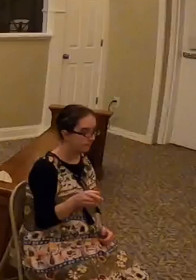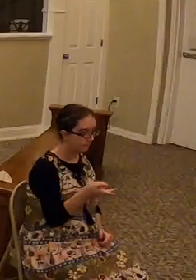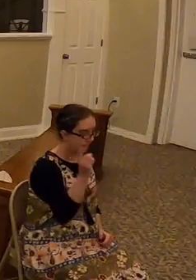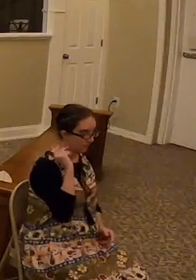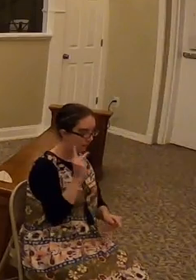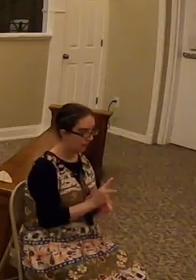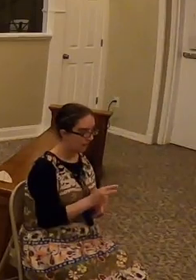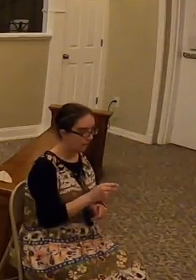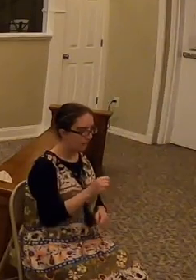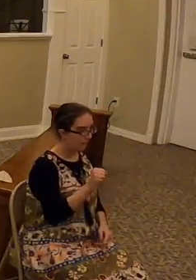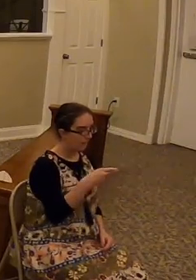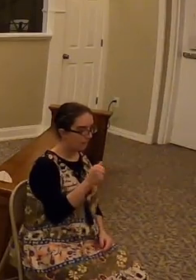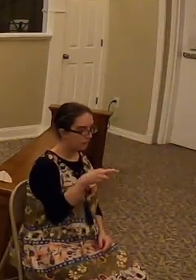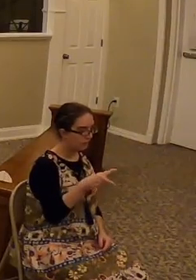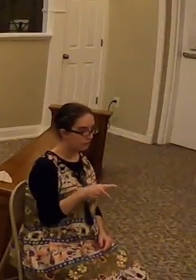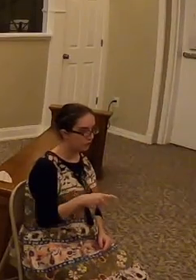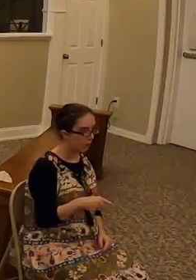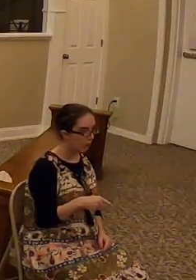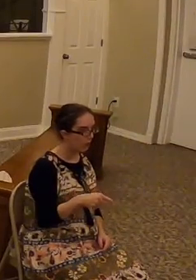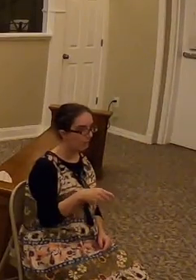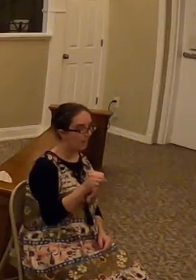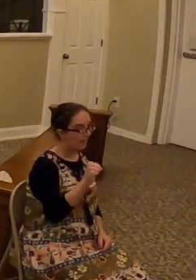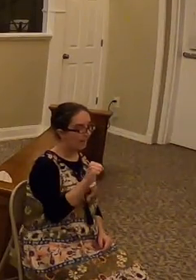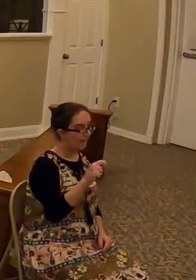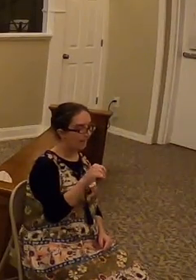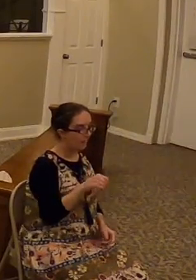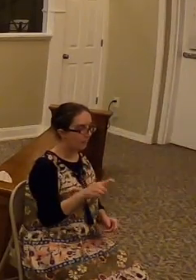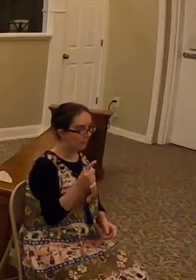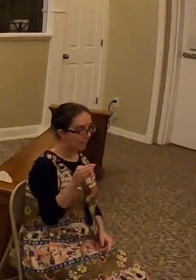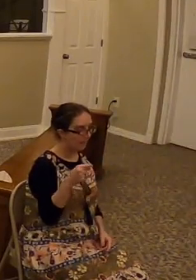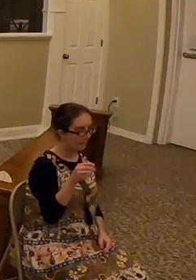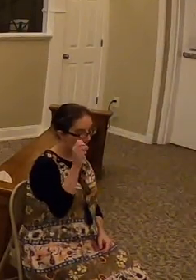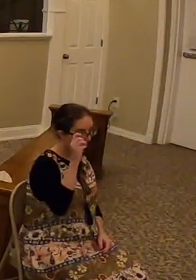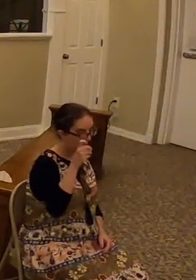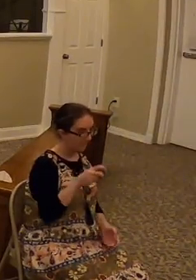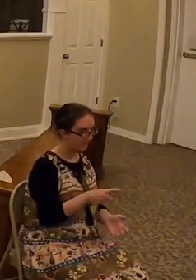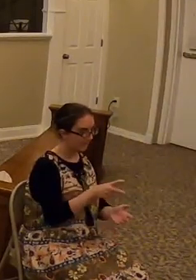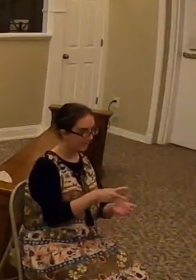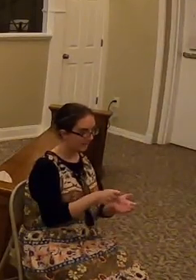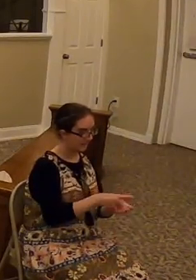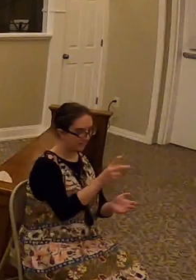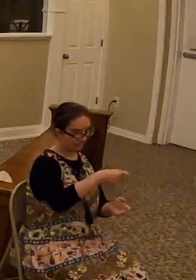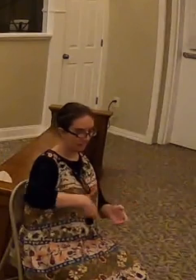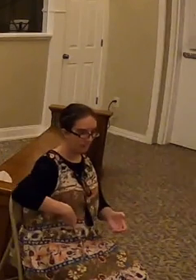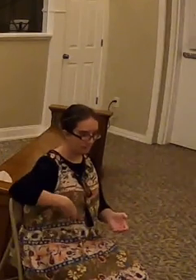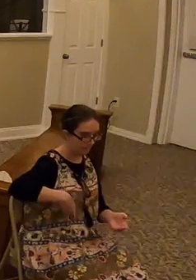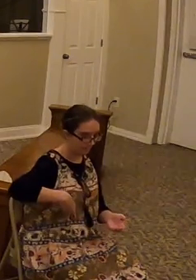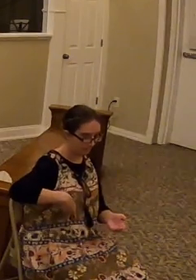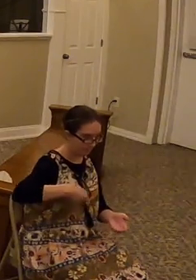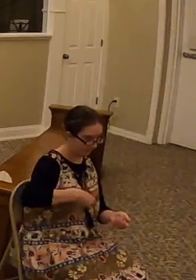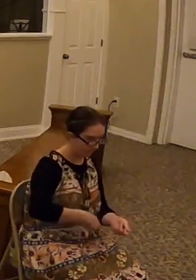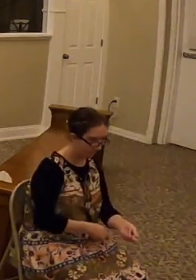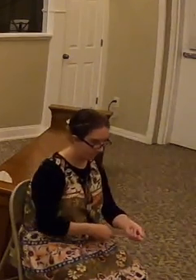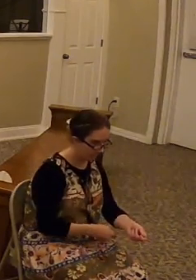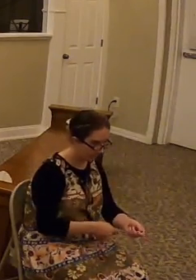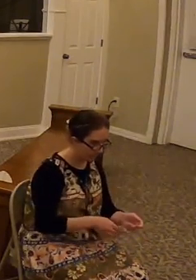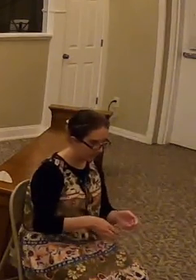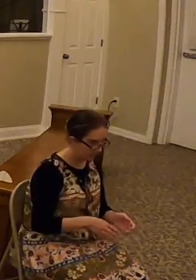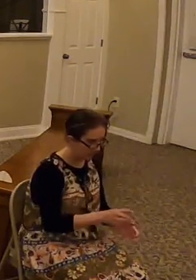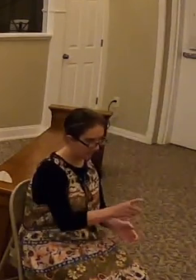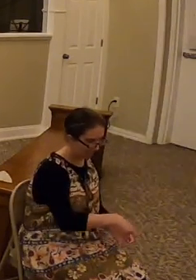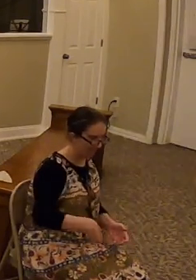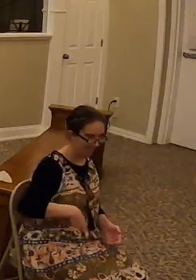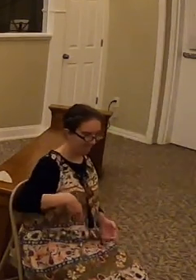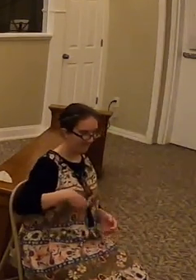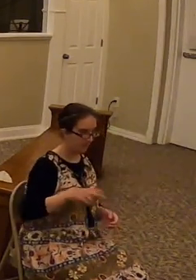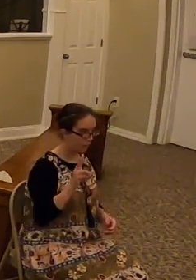would keep a sharp-pointed stick, and if one of the oxen got to kicking back, they would just put that little stick down there close to his heels, and he kicked